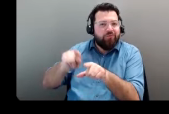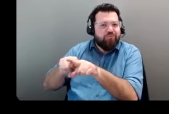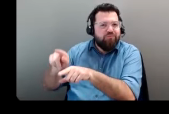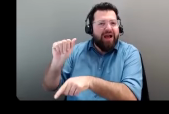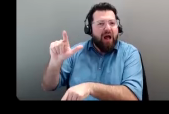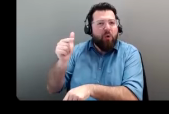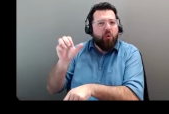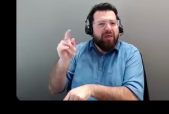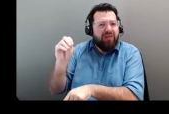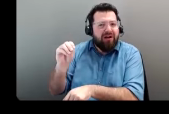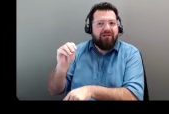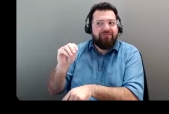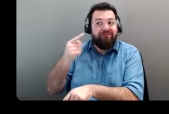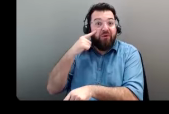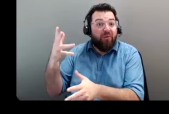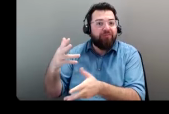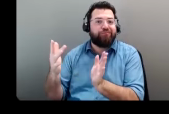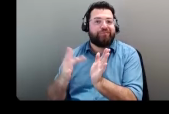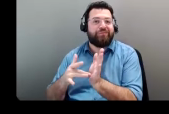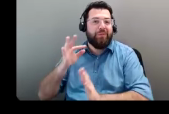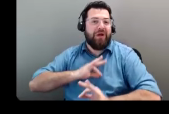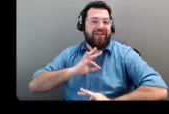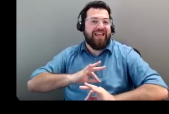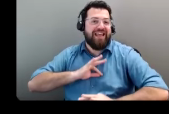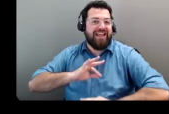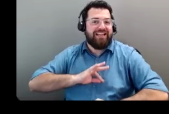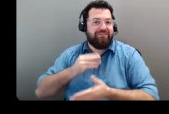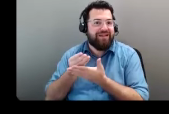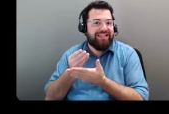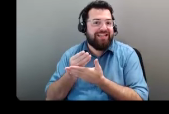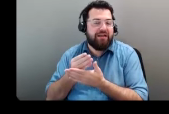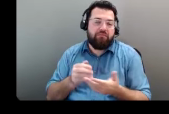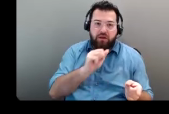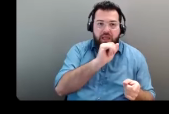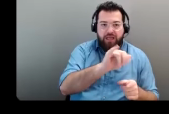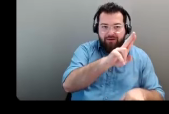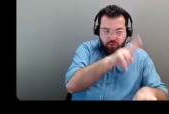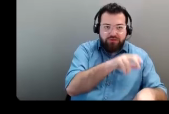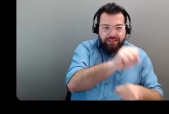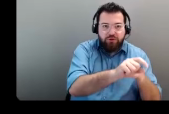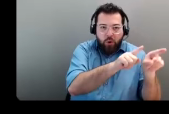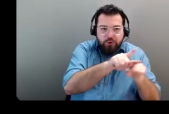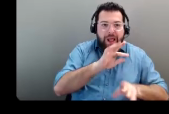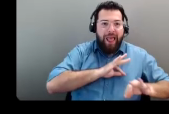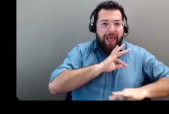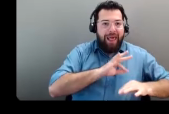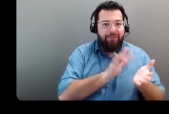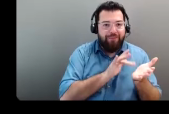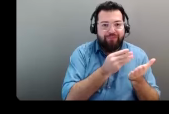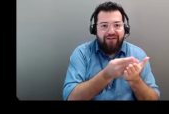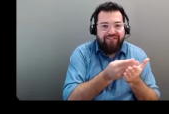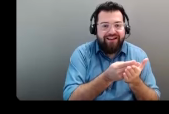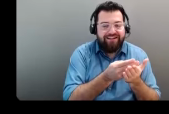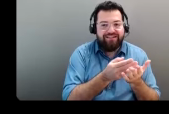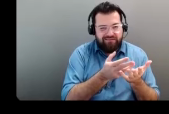driven. AI, like, is it profit driven as well? Yes. We could say that without a shadow of a doubt.